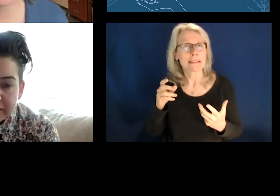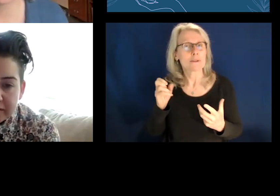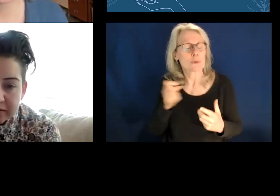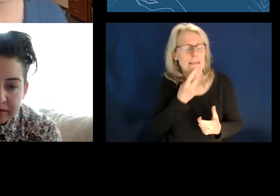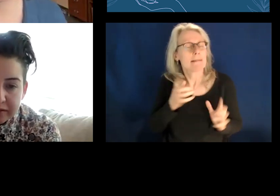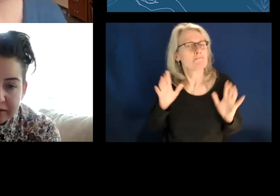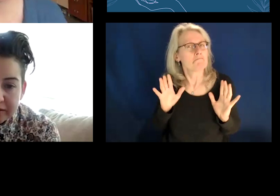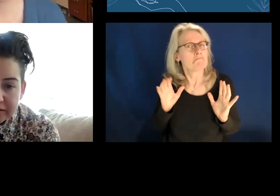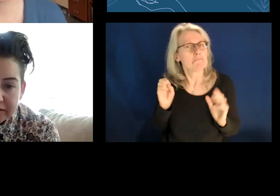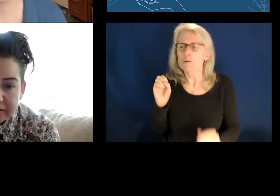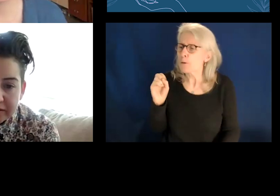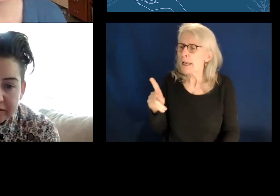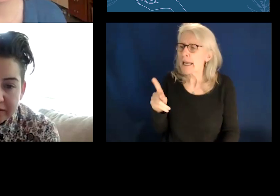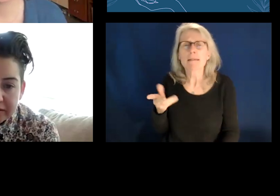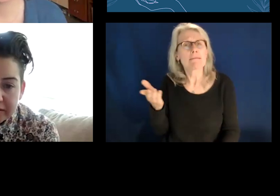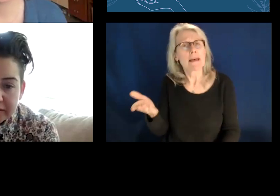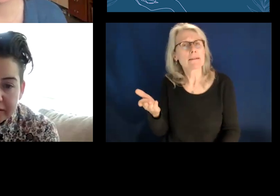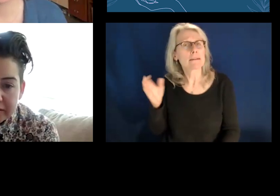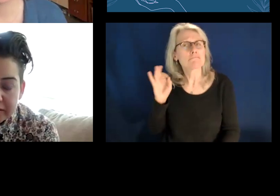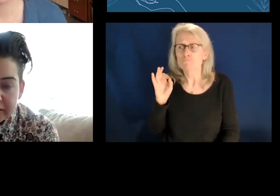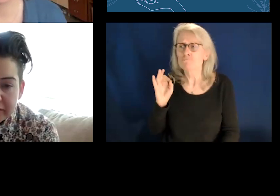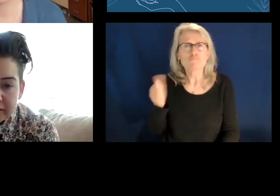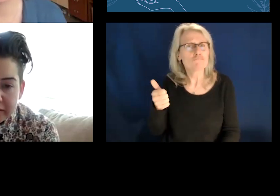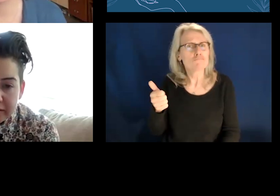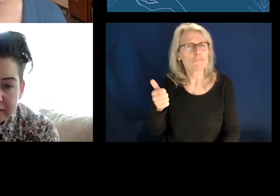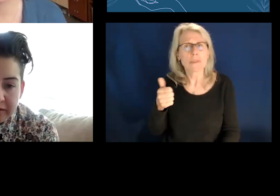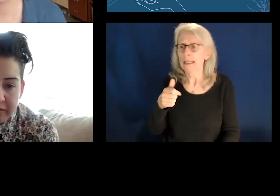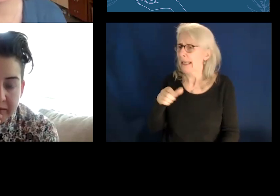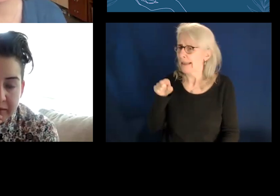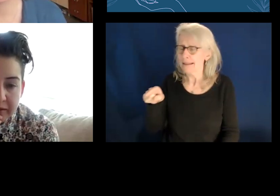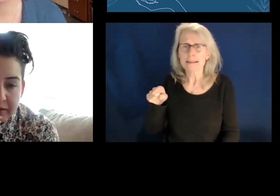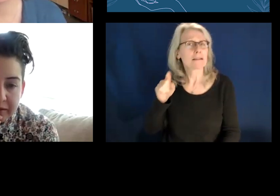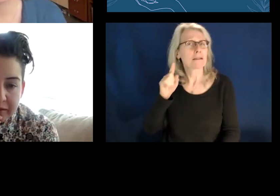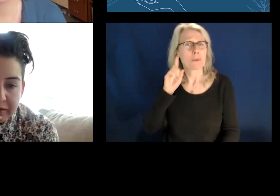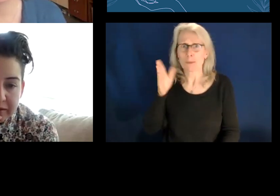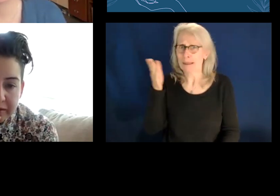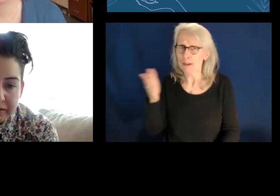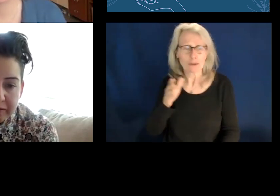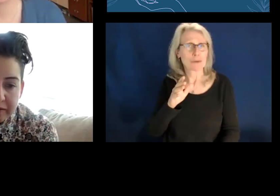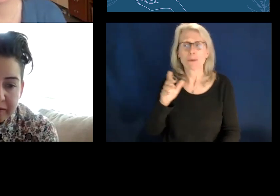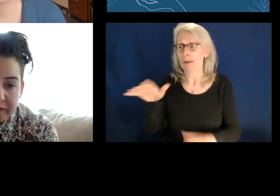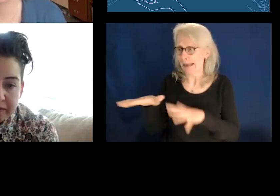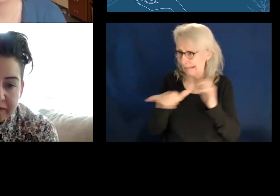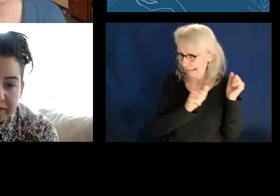like, yes, this is great. And it will still be here when I come back tomorrow.